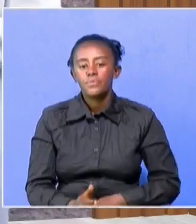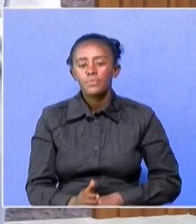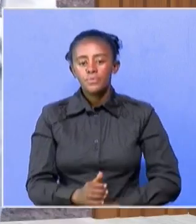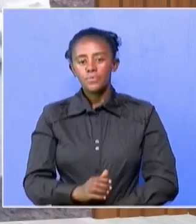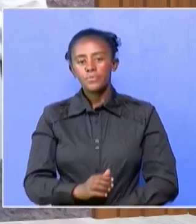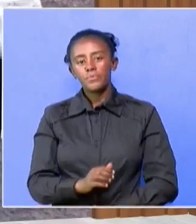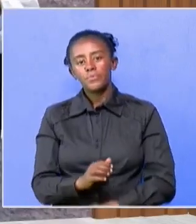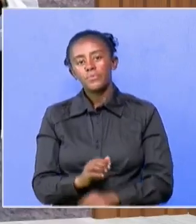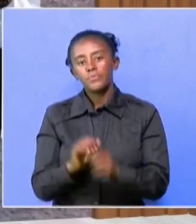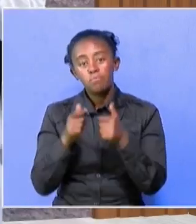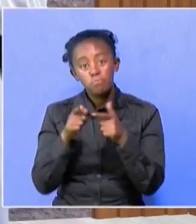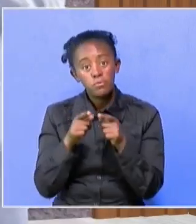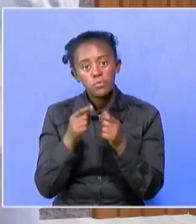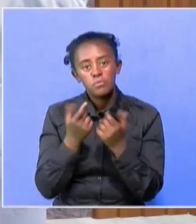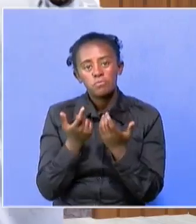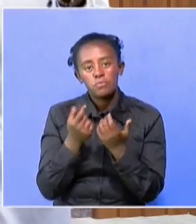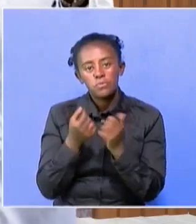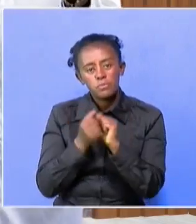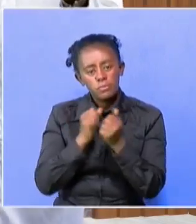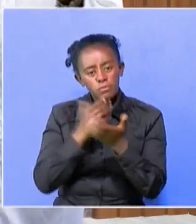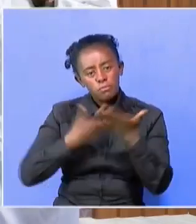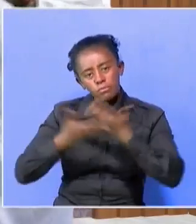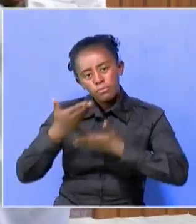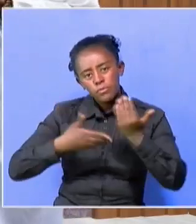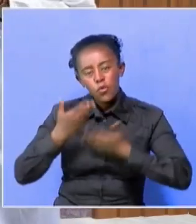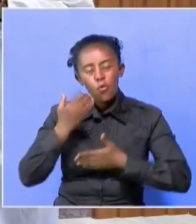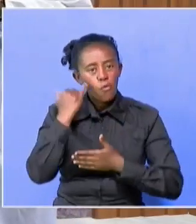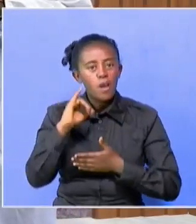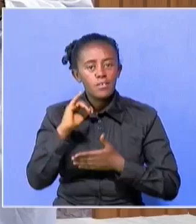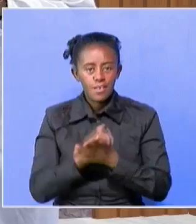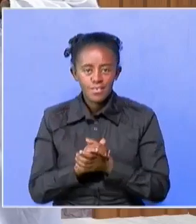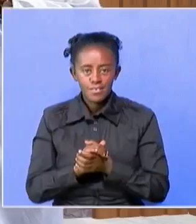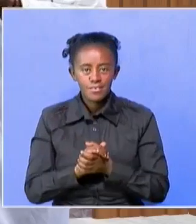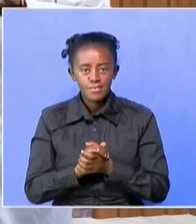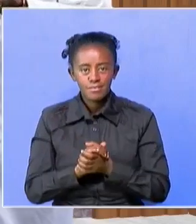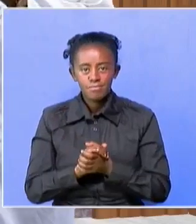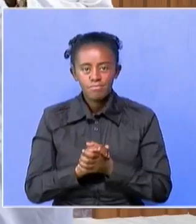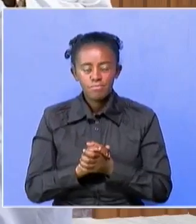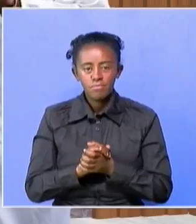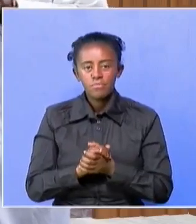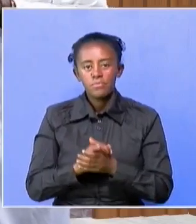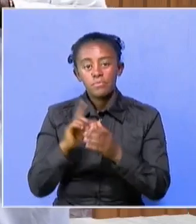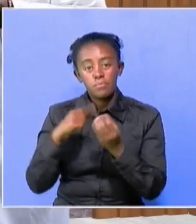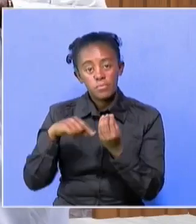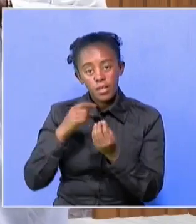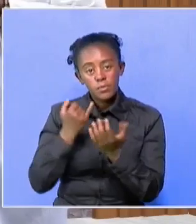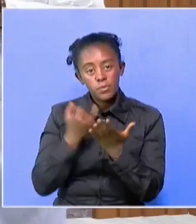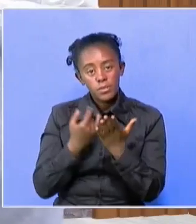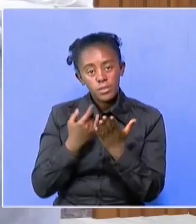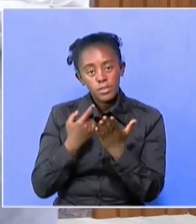I hope you exchanged a lot of ideas regarding this issue.